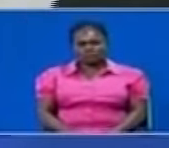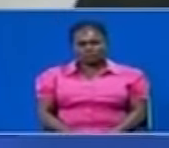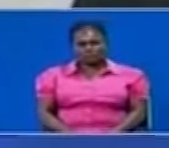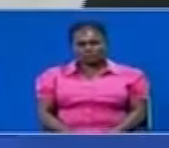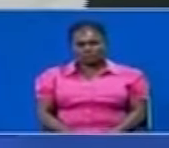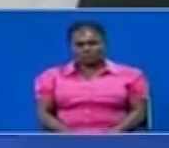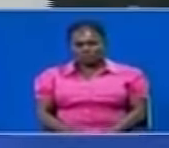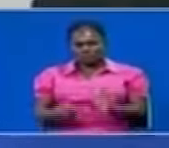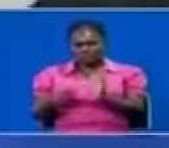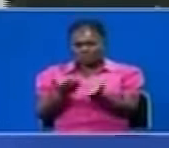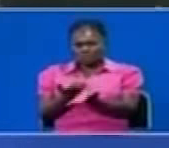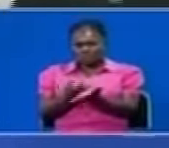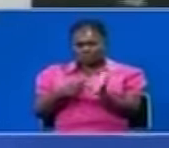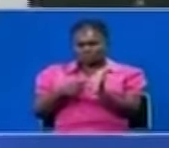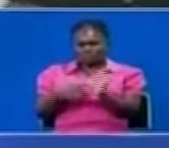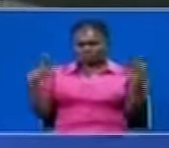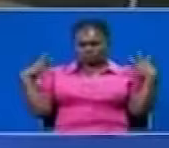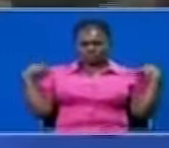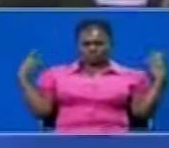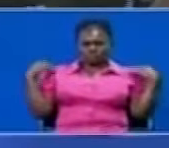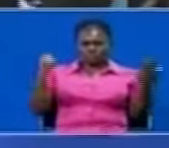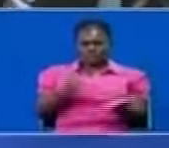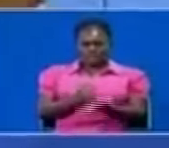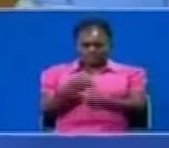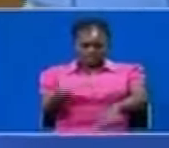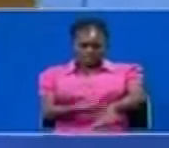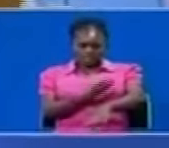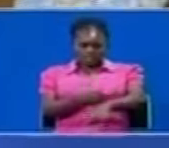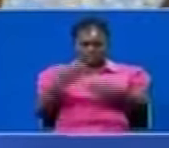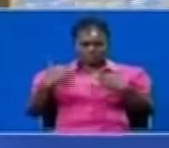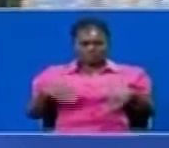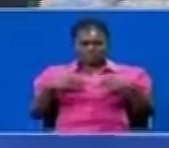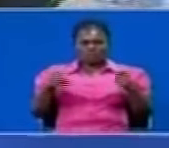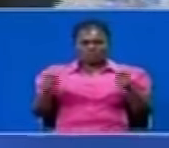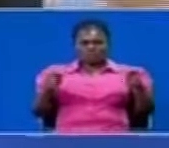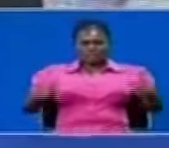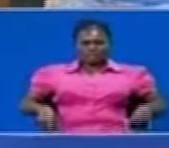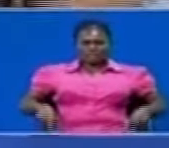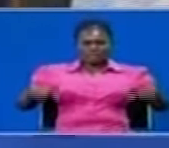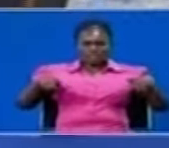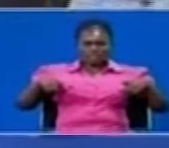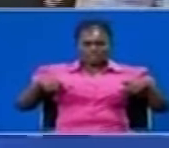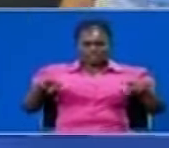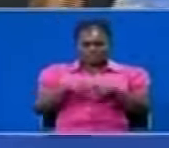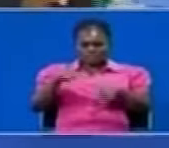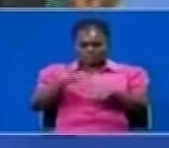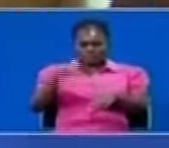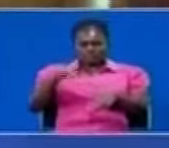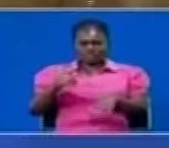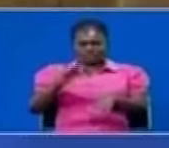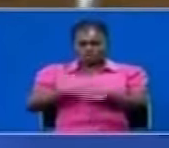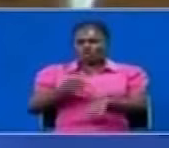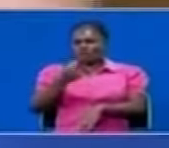Growing evidence shows that physical activity helps cancer patients to manage the life-altering side effects of